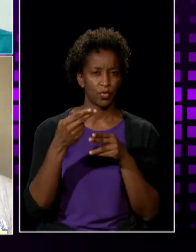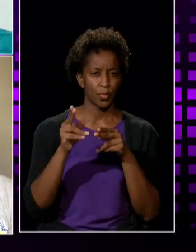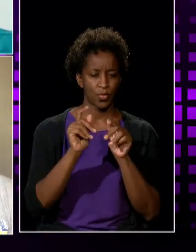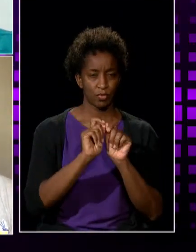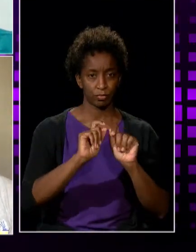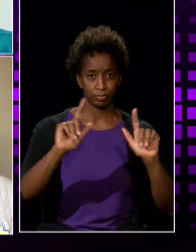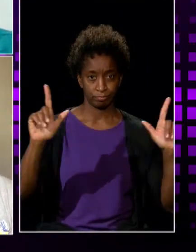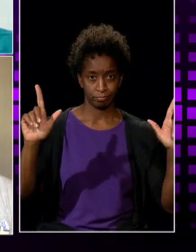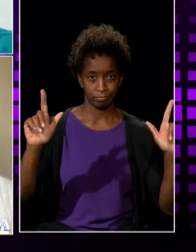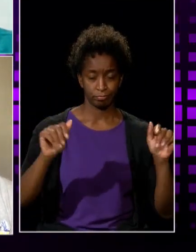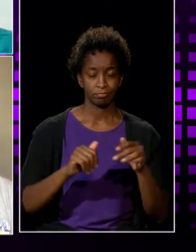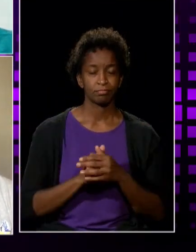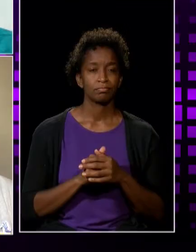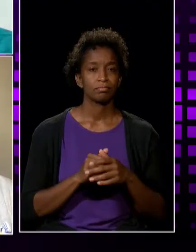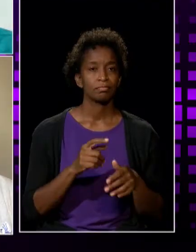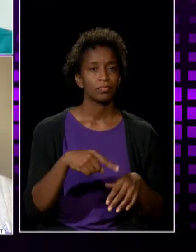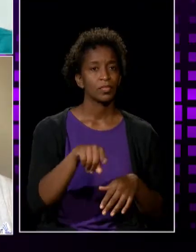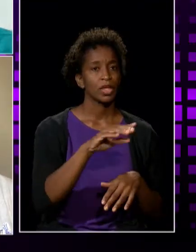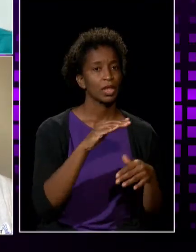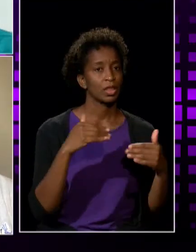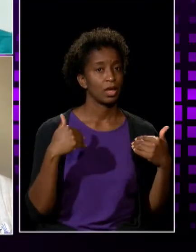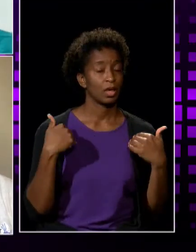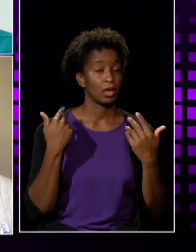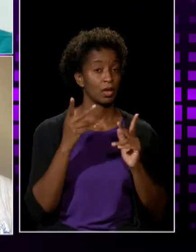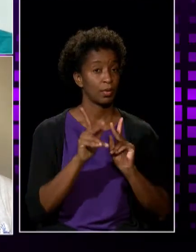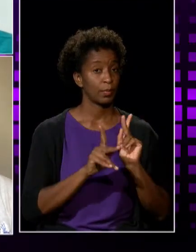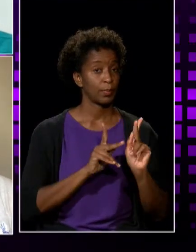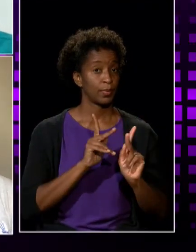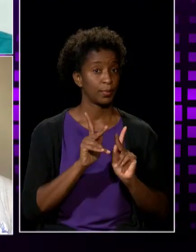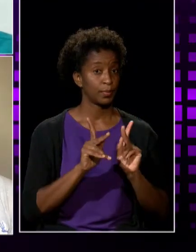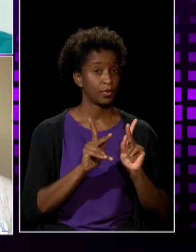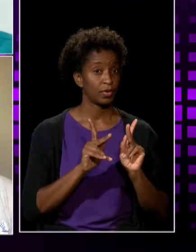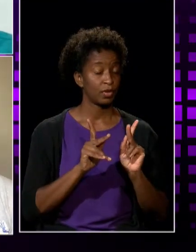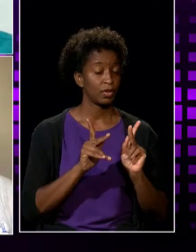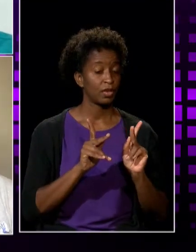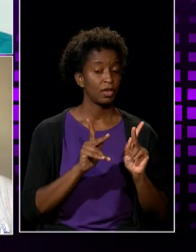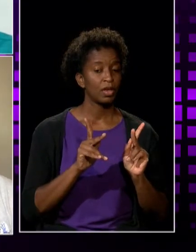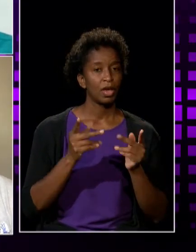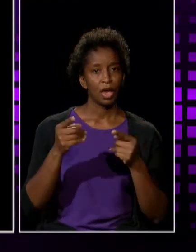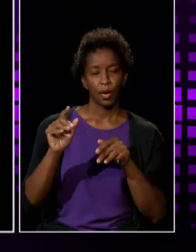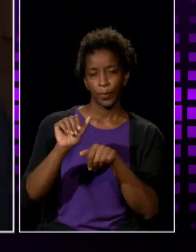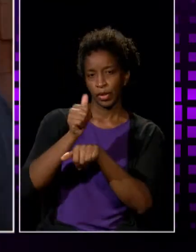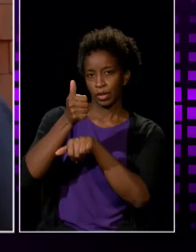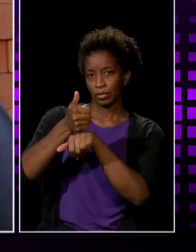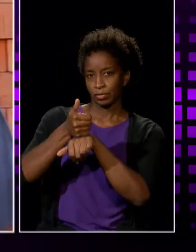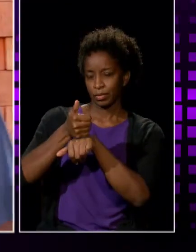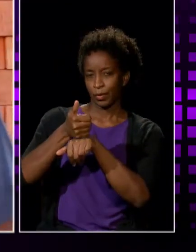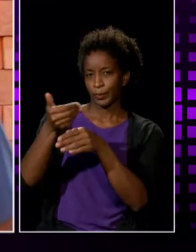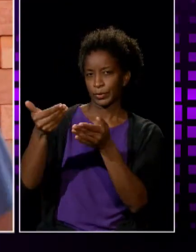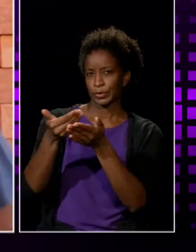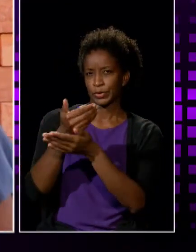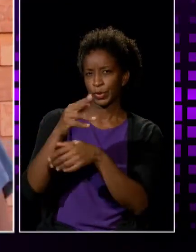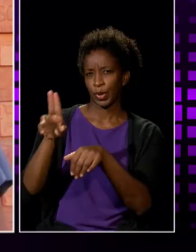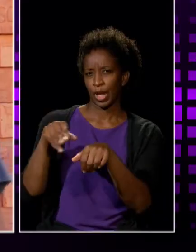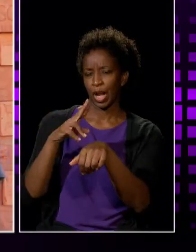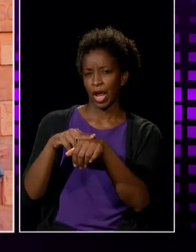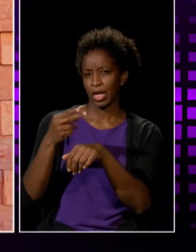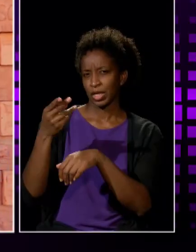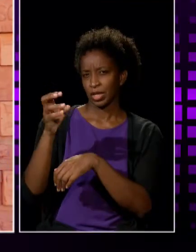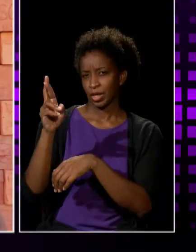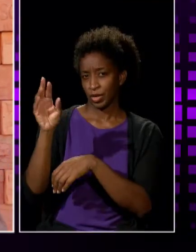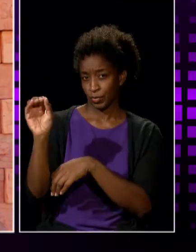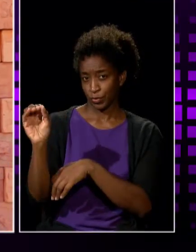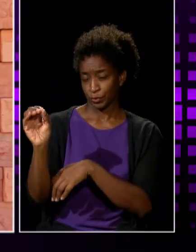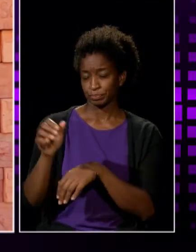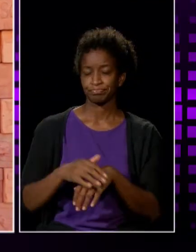on us becoming, or rather installing, our brand new national hero. As to Rihanna